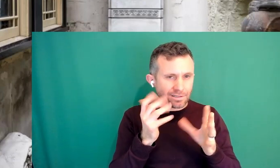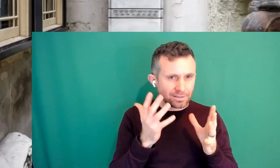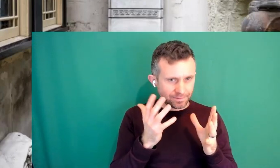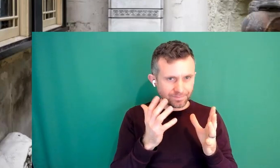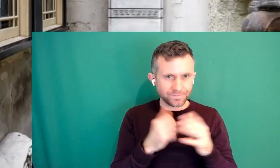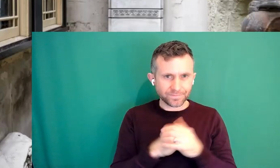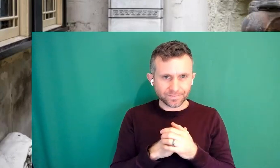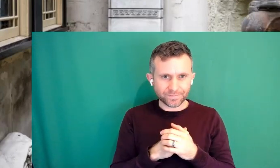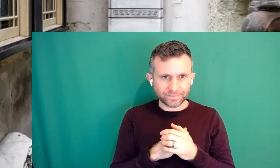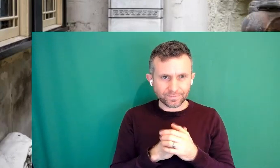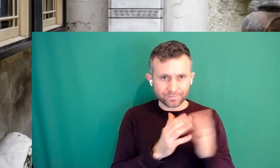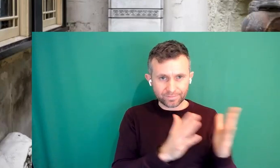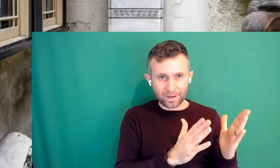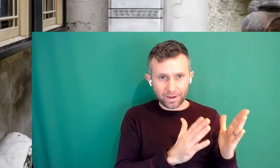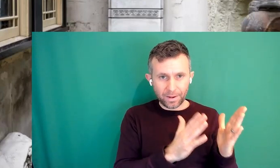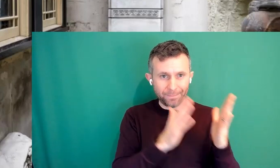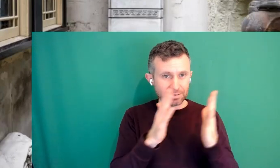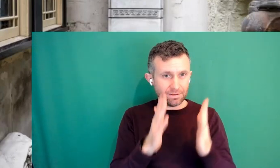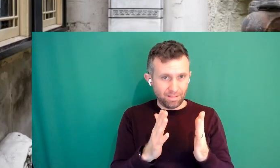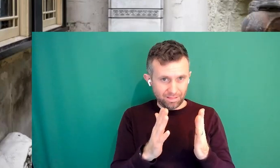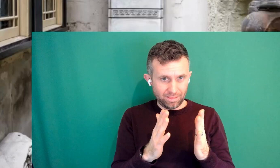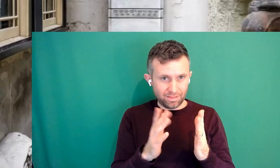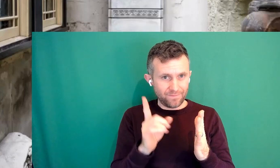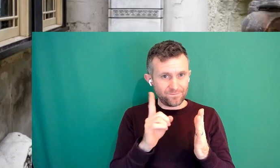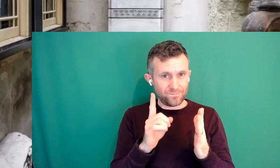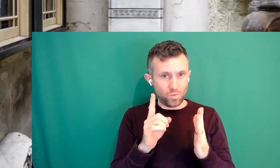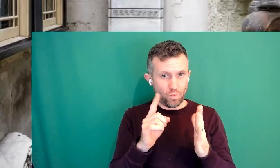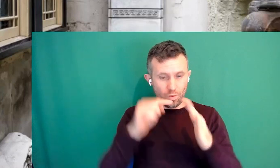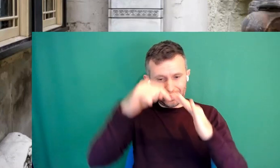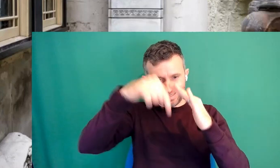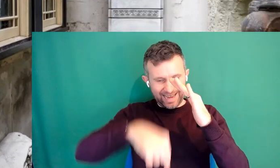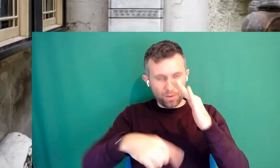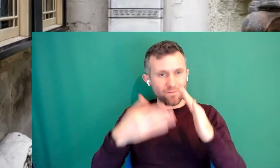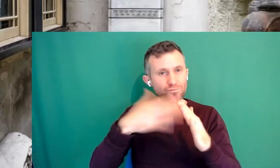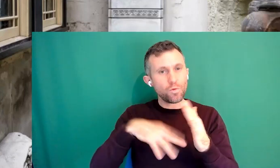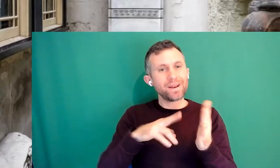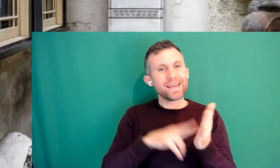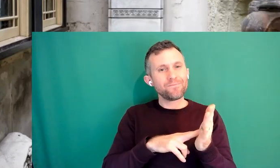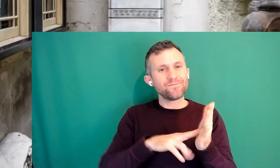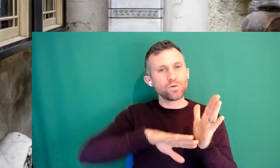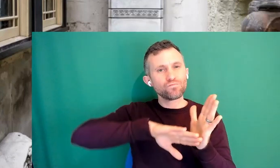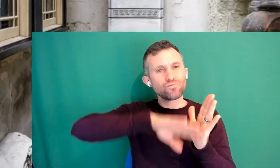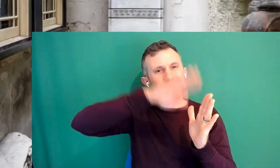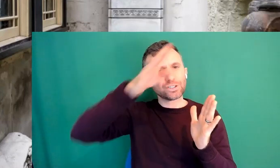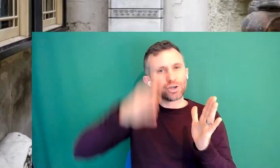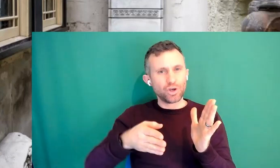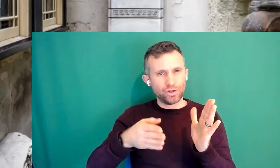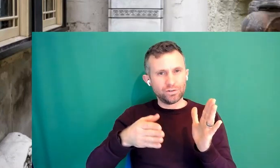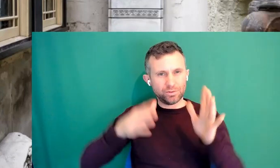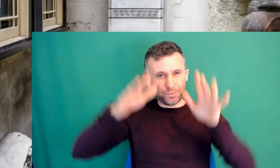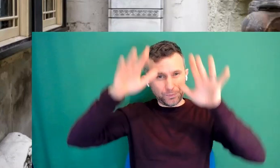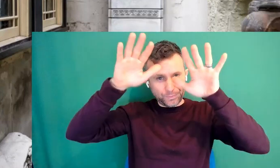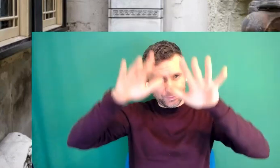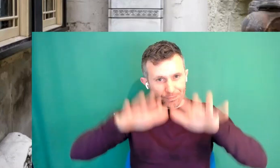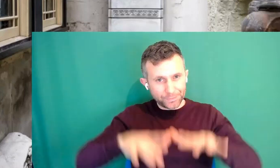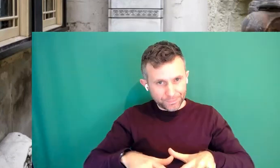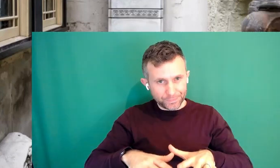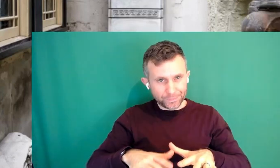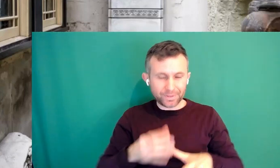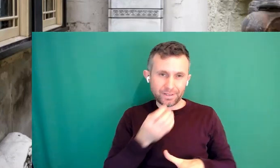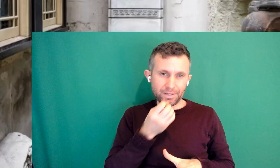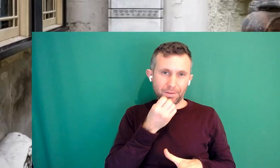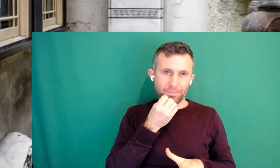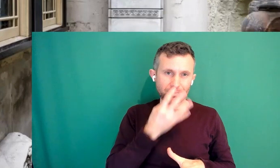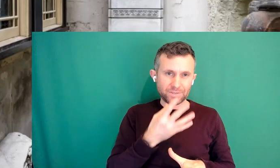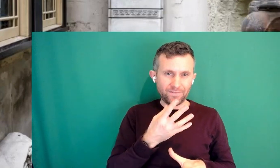But he wanted to keep up with the times, so he created the Monk's Parlour to say, I